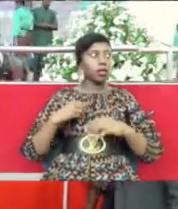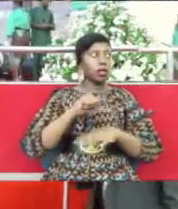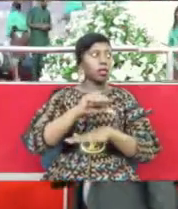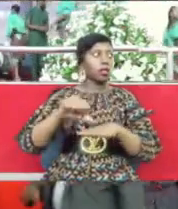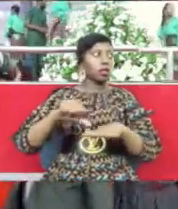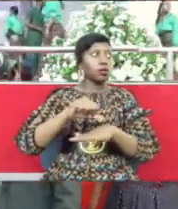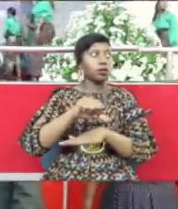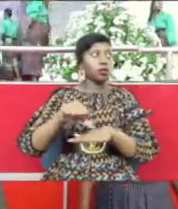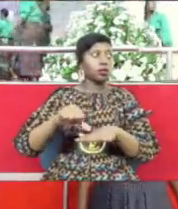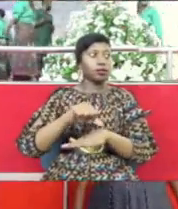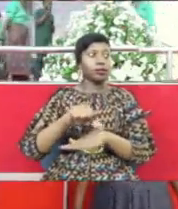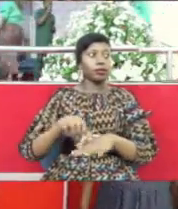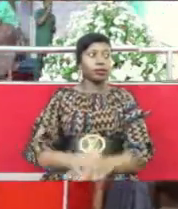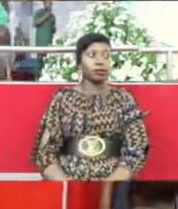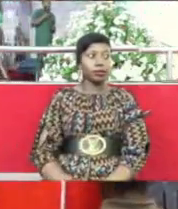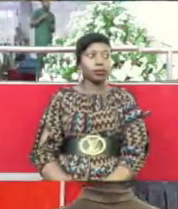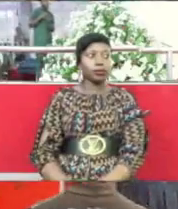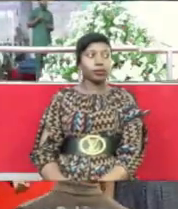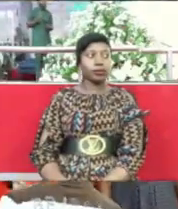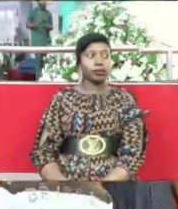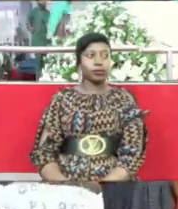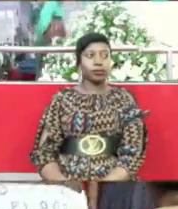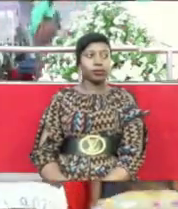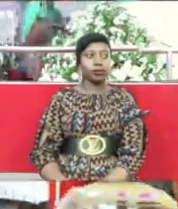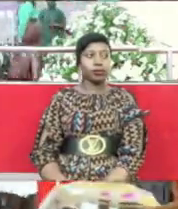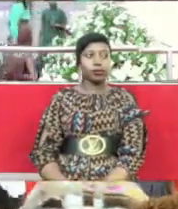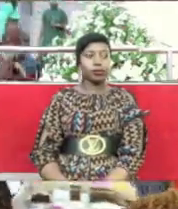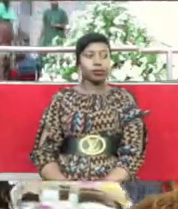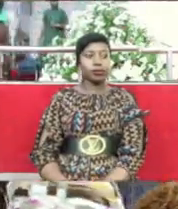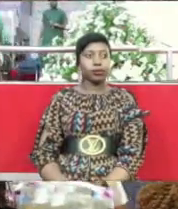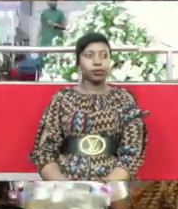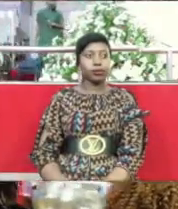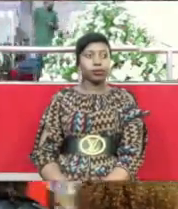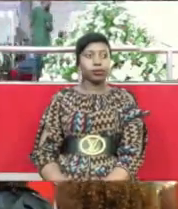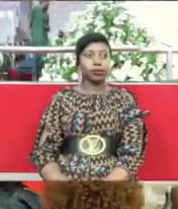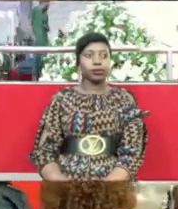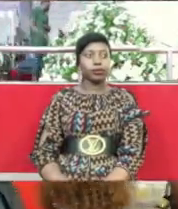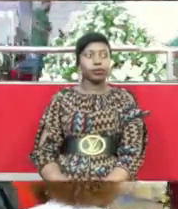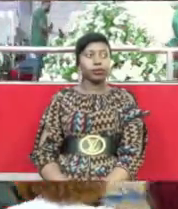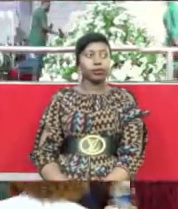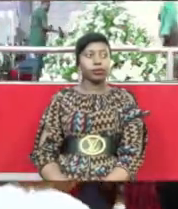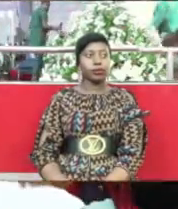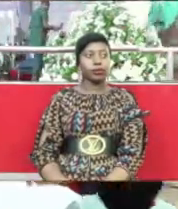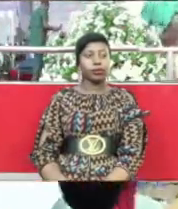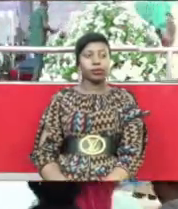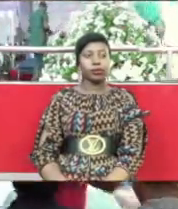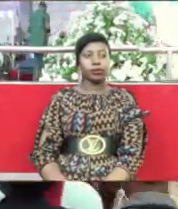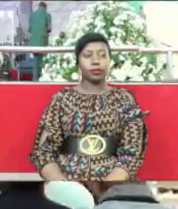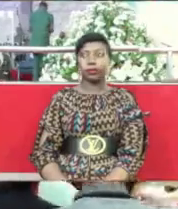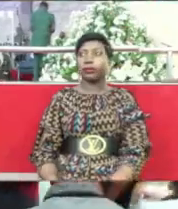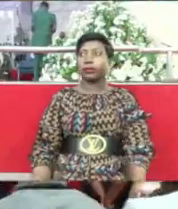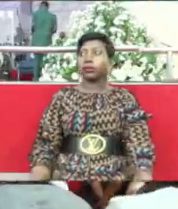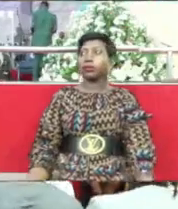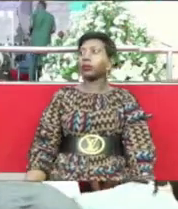just stay. Just watch, stay where you are, but let others receive this grace today in the name of the Lord. There